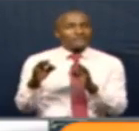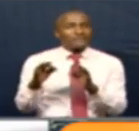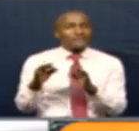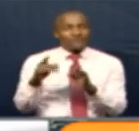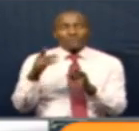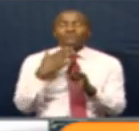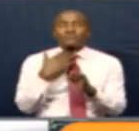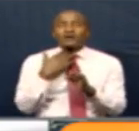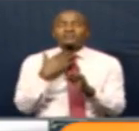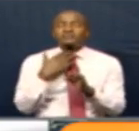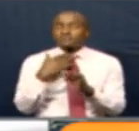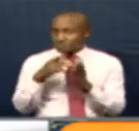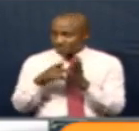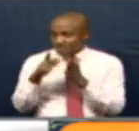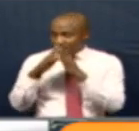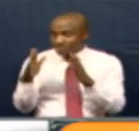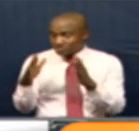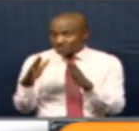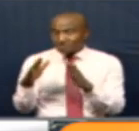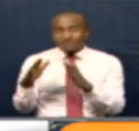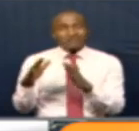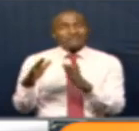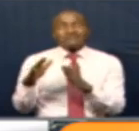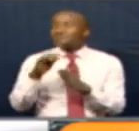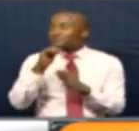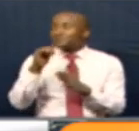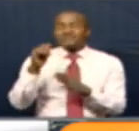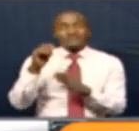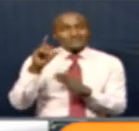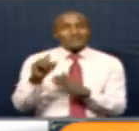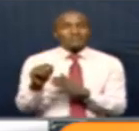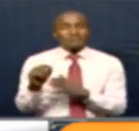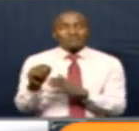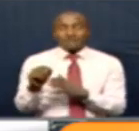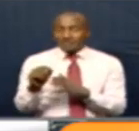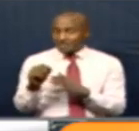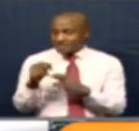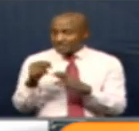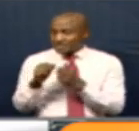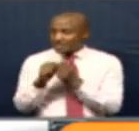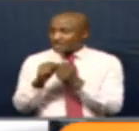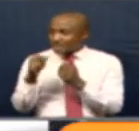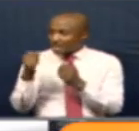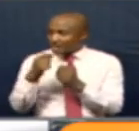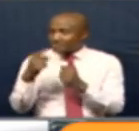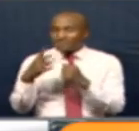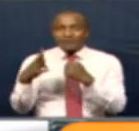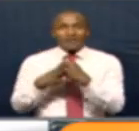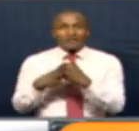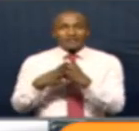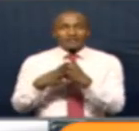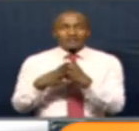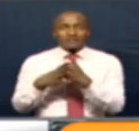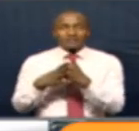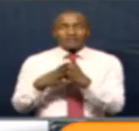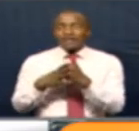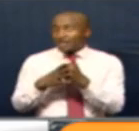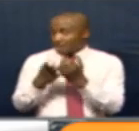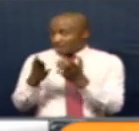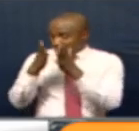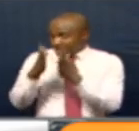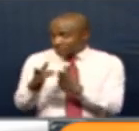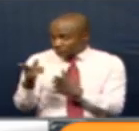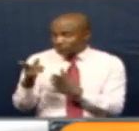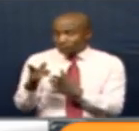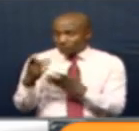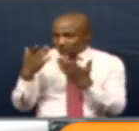want a mortgage, to get a mortgage or a transfer of title, it takes you 9 months. Okay, here is a developer, units are